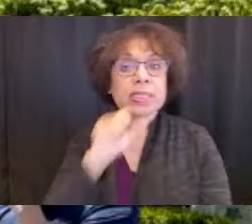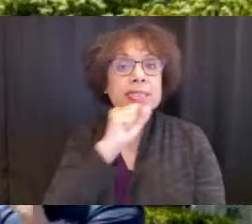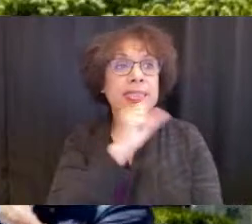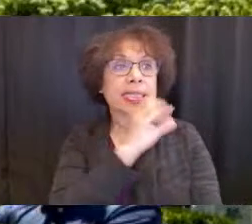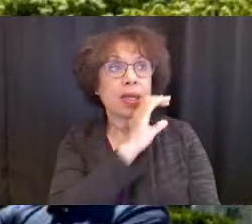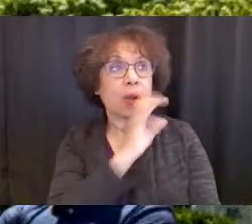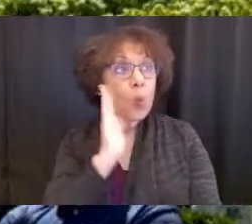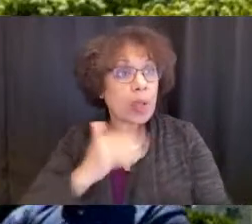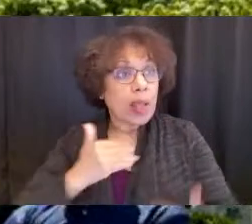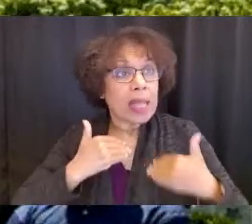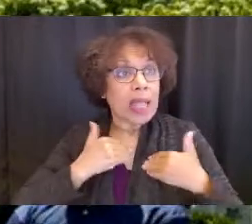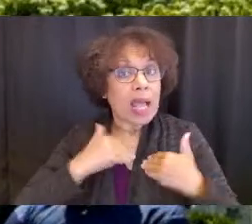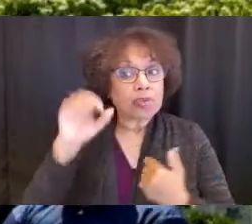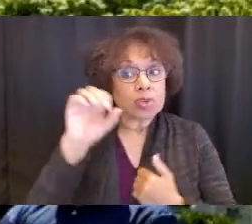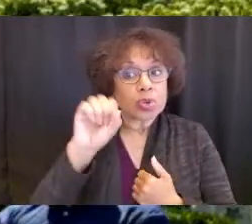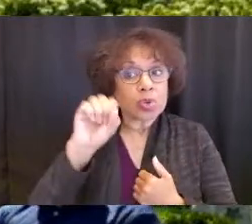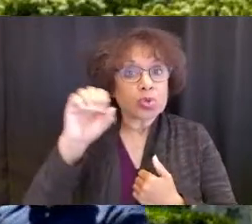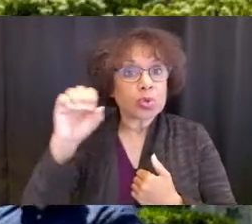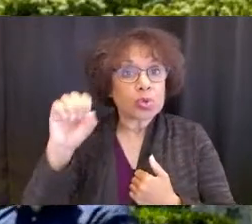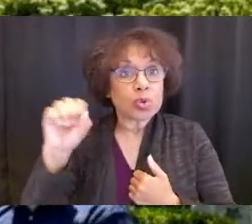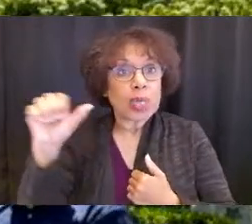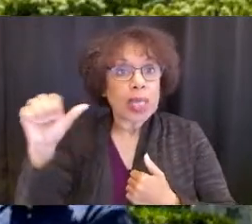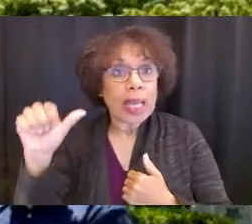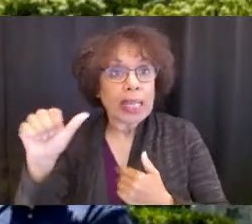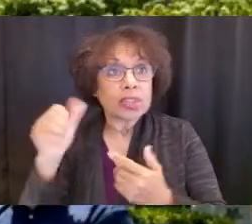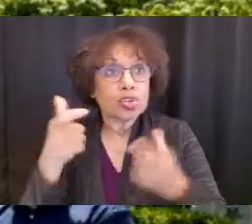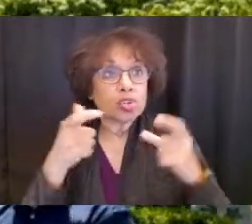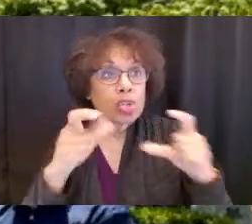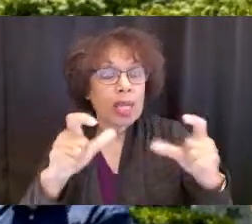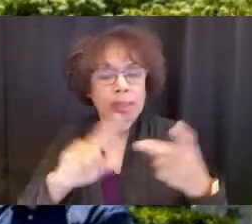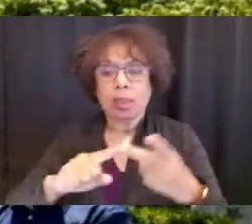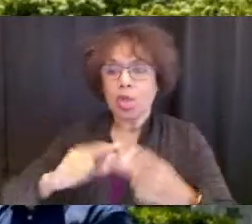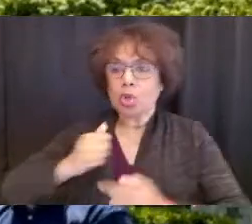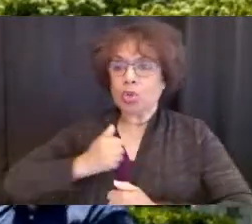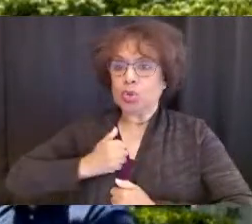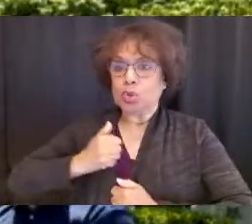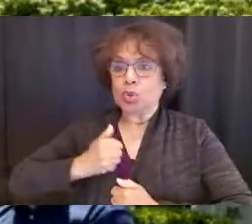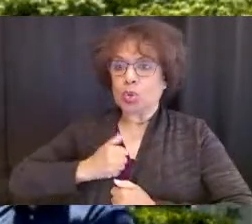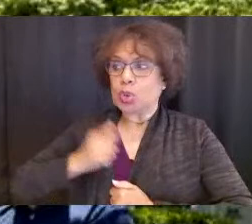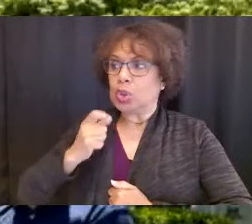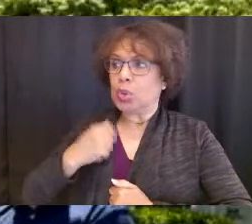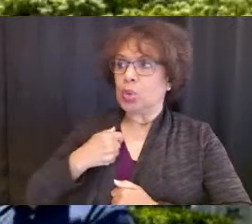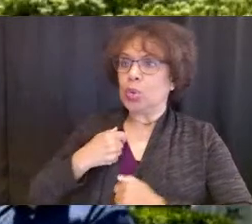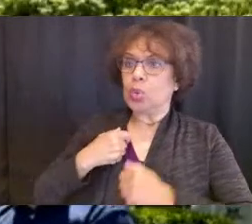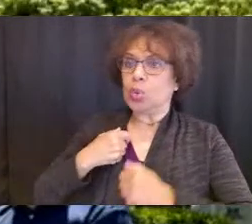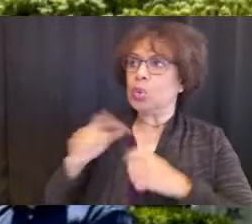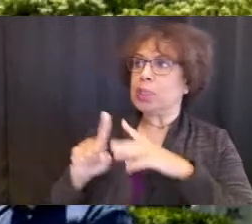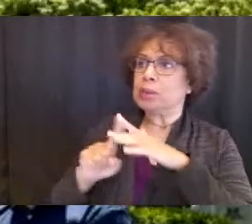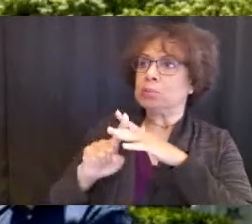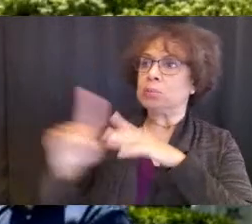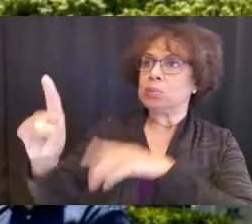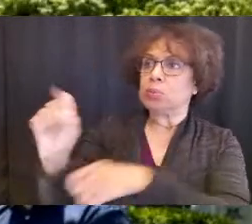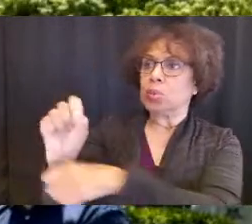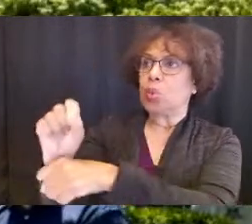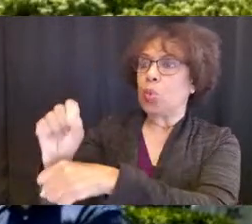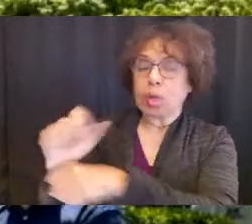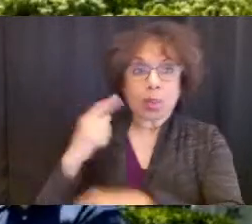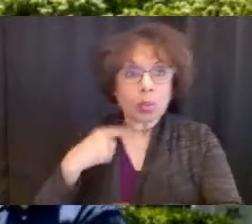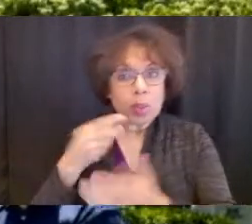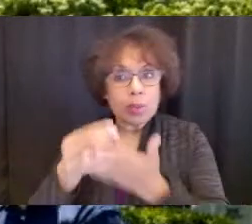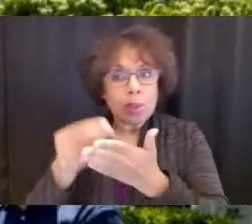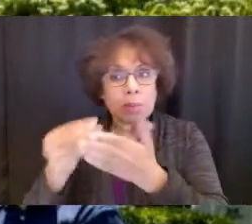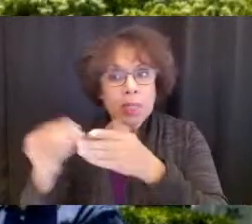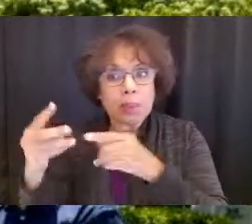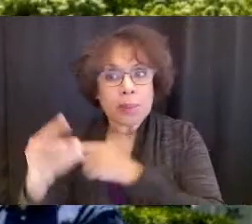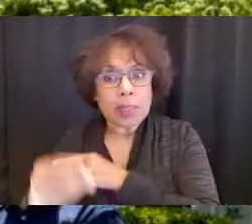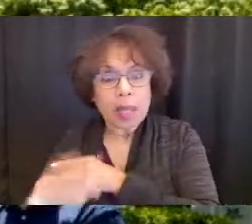Social Security check will come through. The soldier on deployment that doesn't know if her pay will be cut off. The